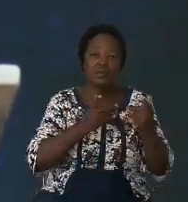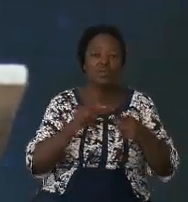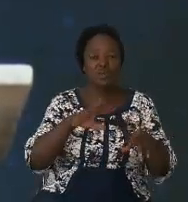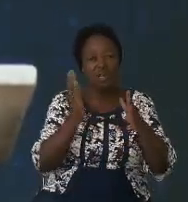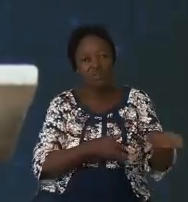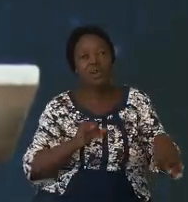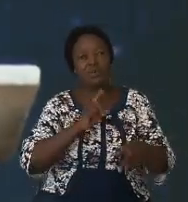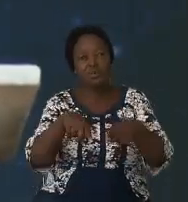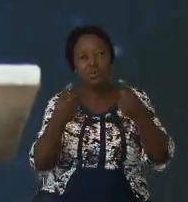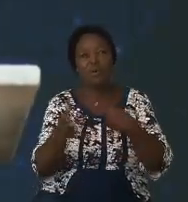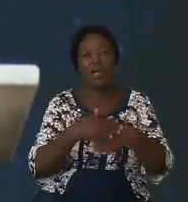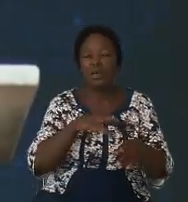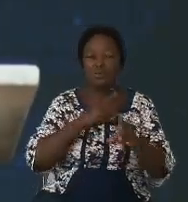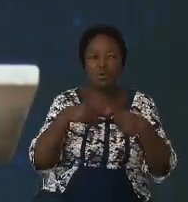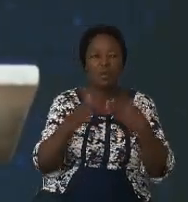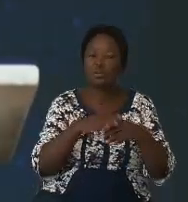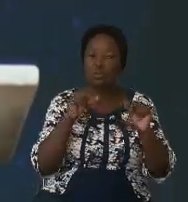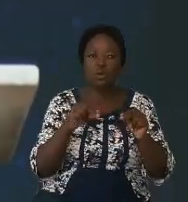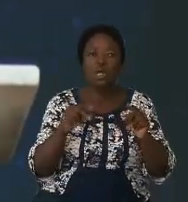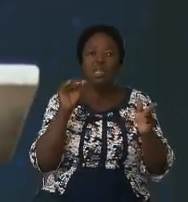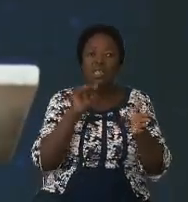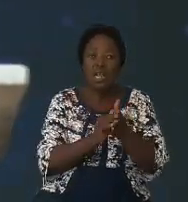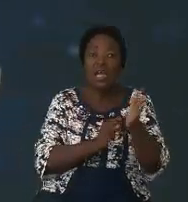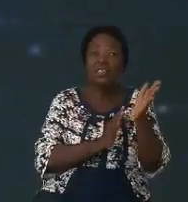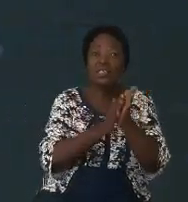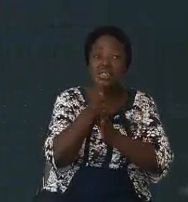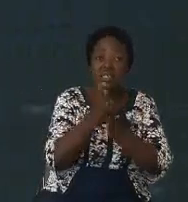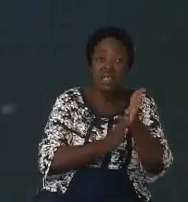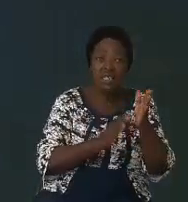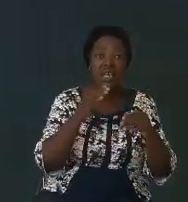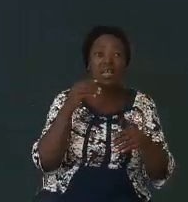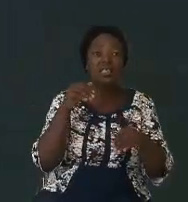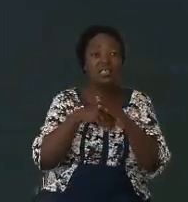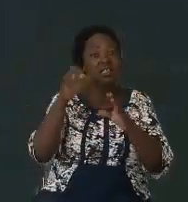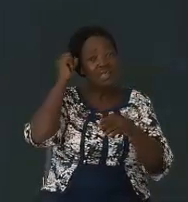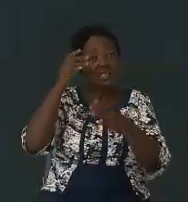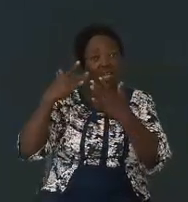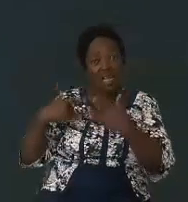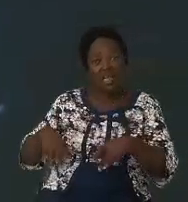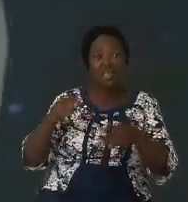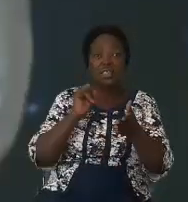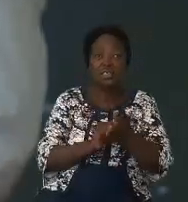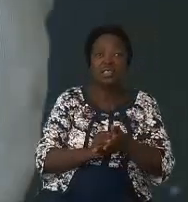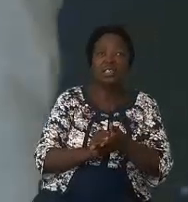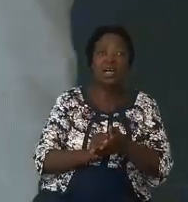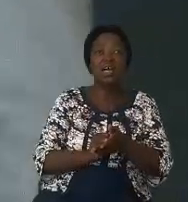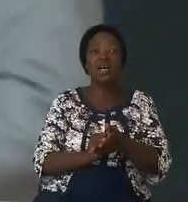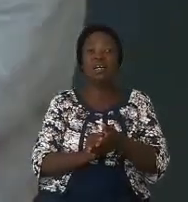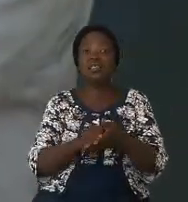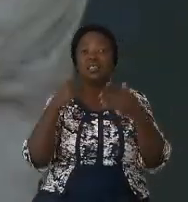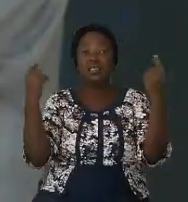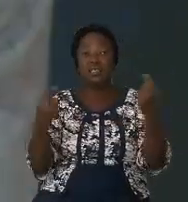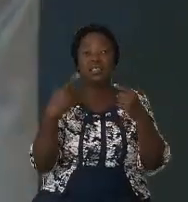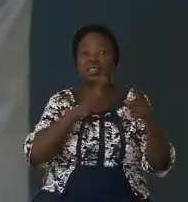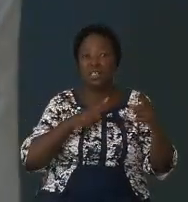hear again, I want to leave. I want to leave. That propensity and that thing inside the